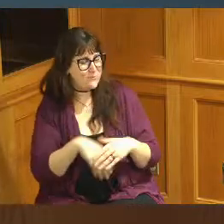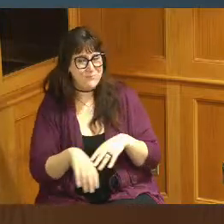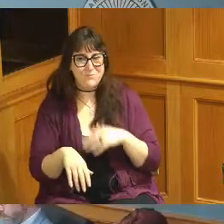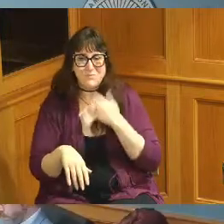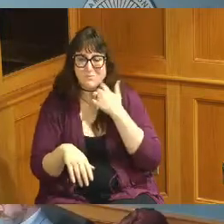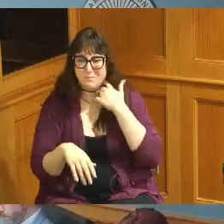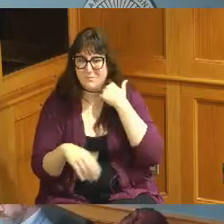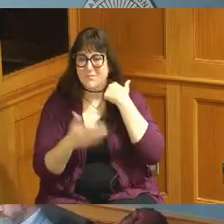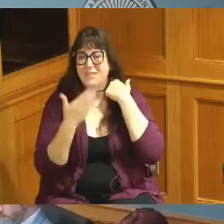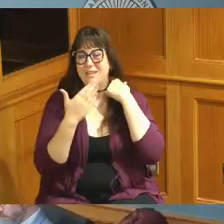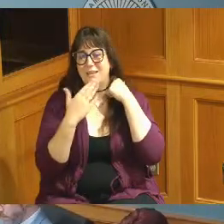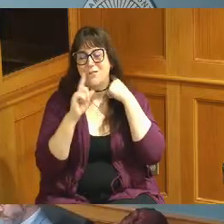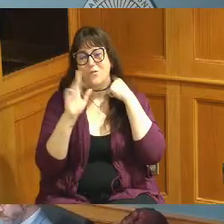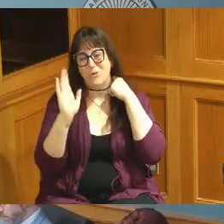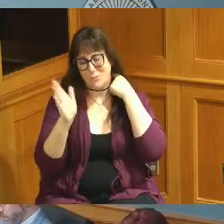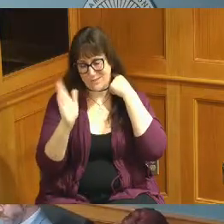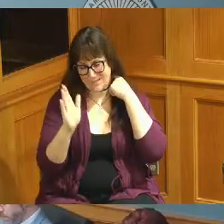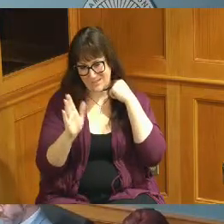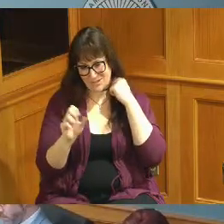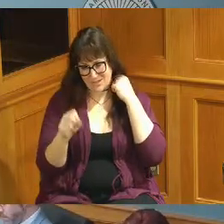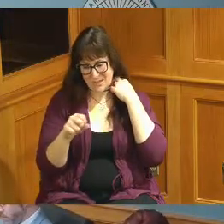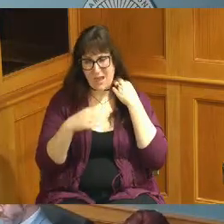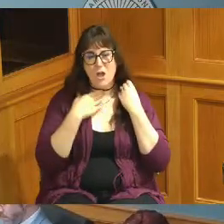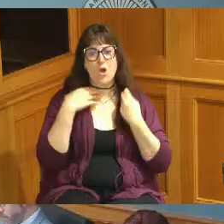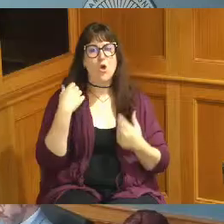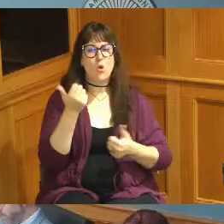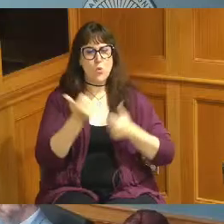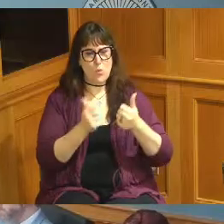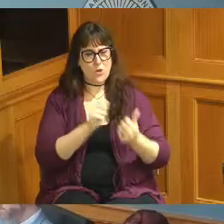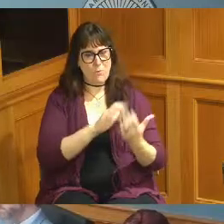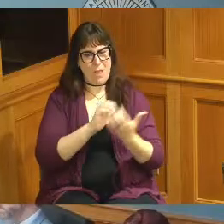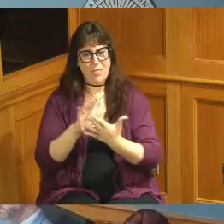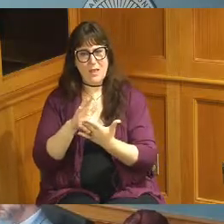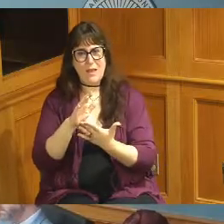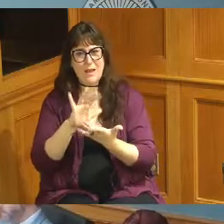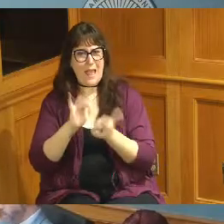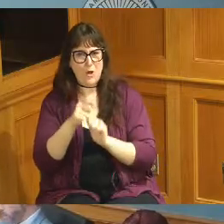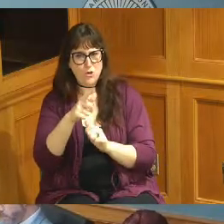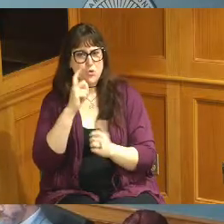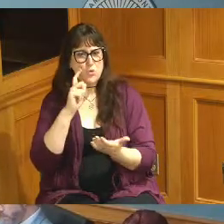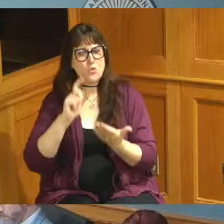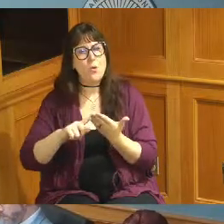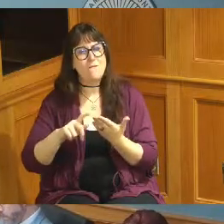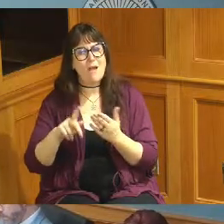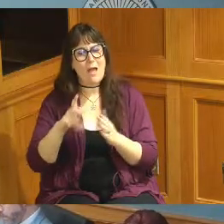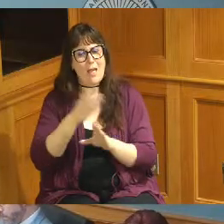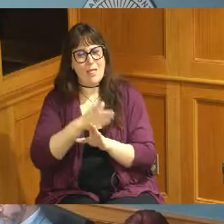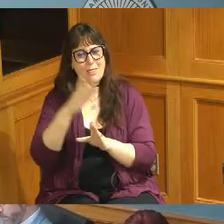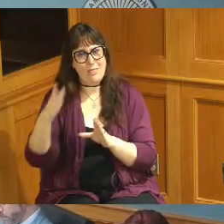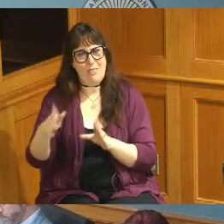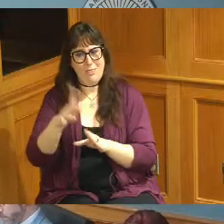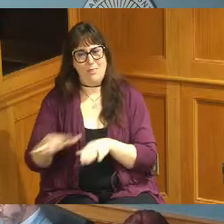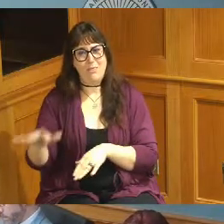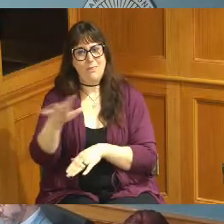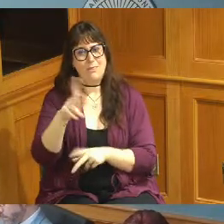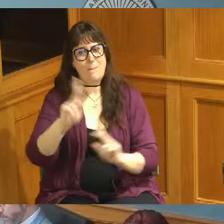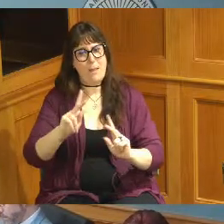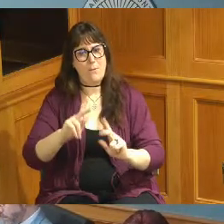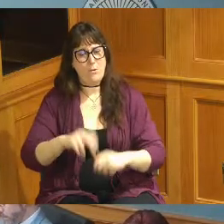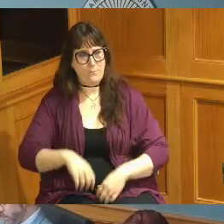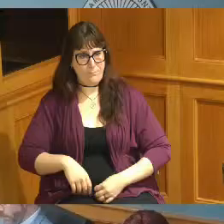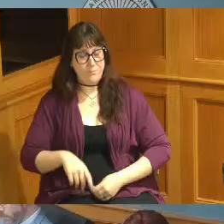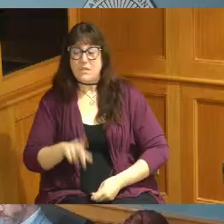Dumas? Thank you for your presentation. What method did you use to notify the people, the residents who are surrounding that area?